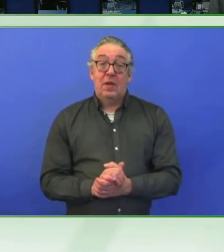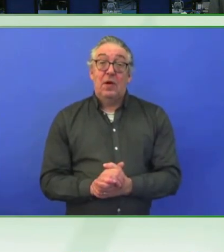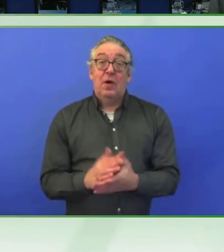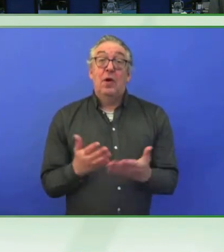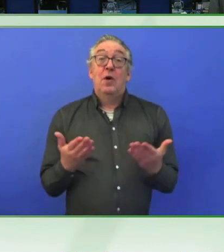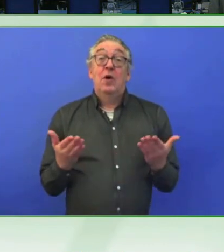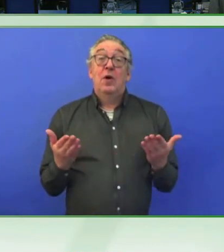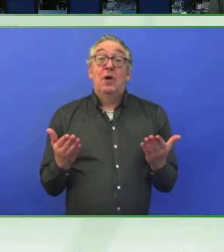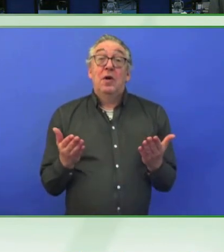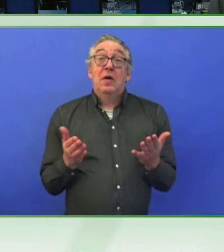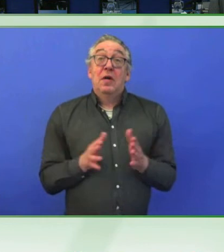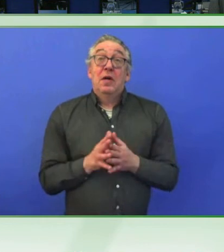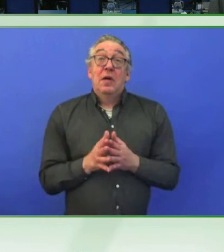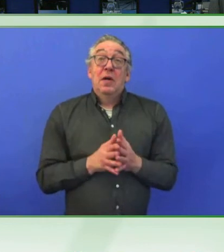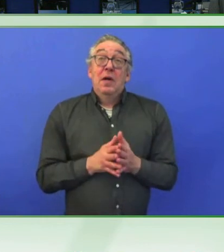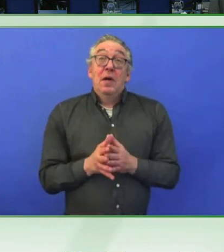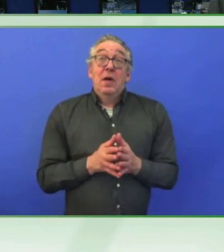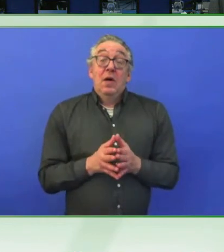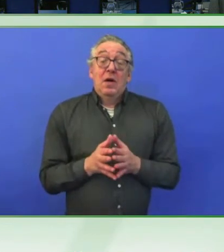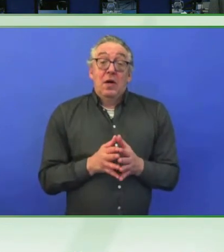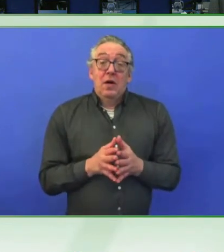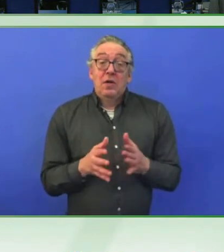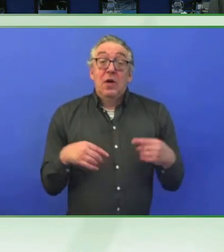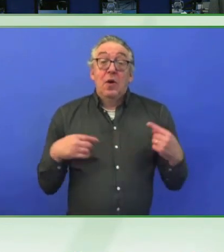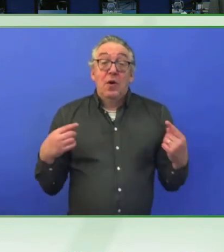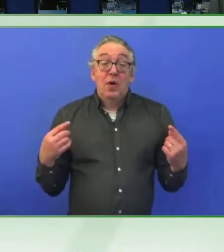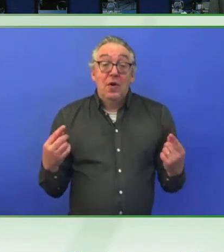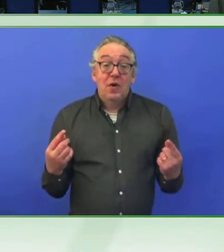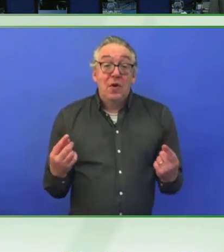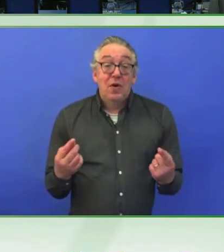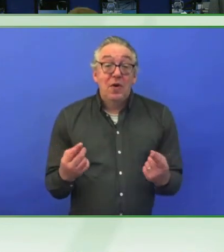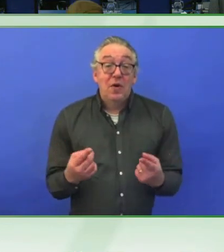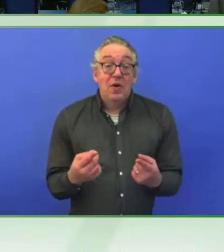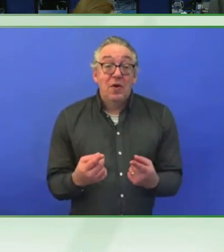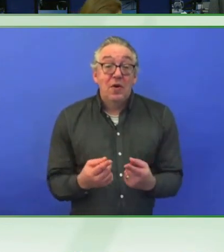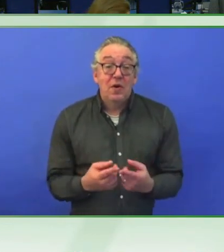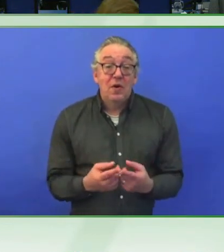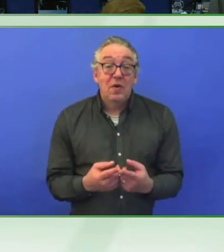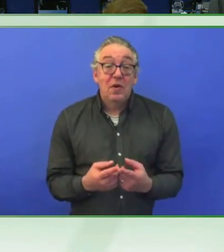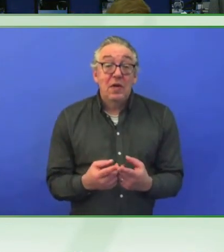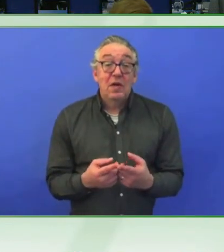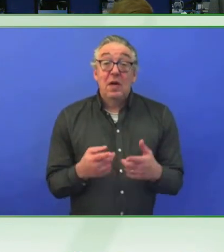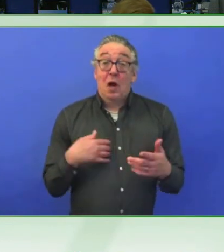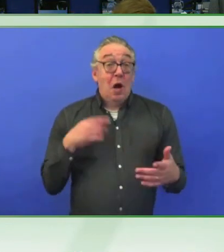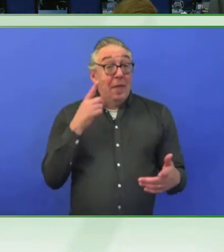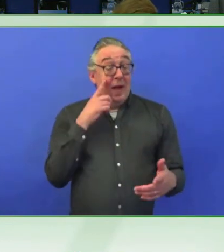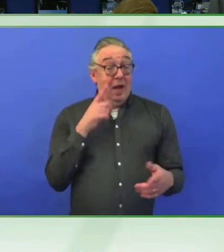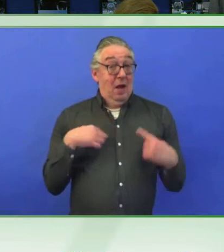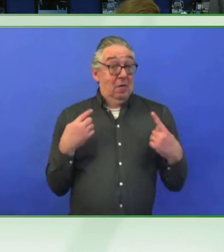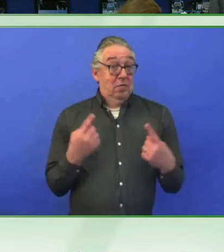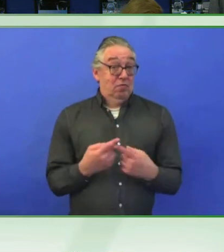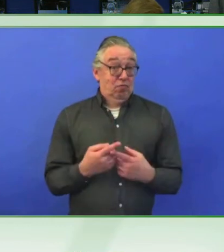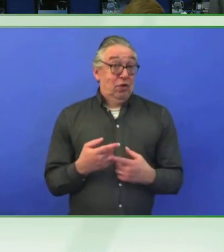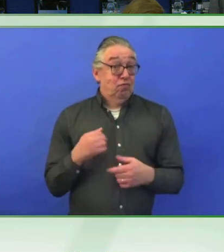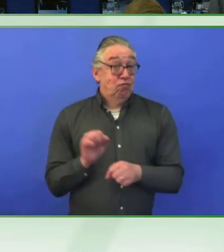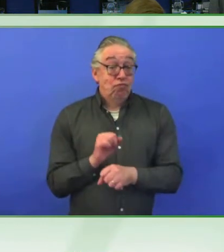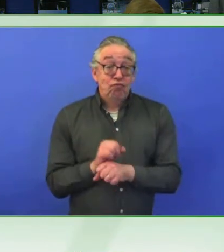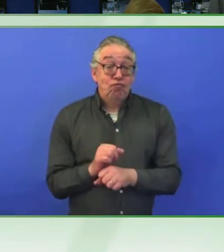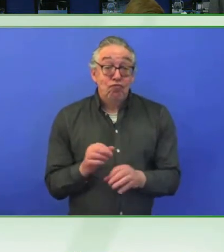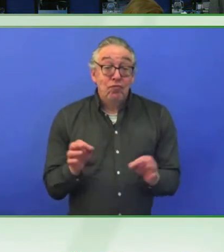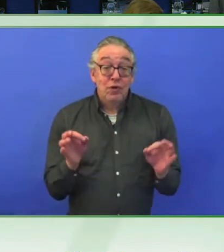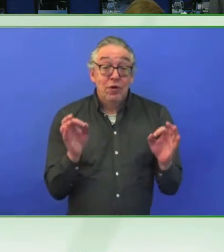kind of a dial to raising the awareness. But I think collectively, we also have a huge opportunity in front of